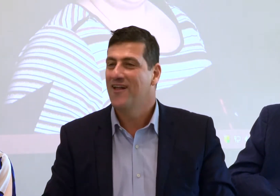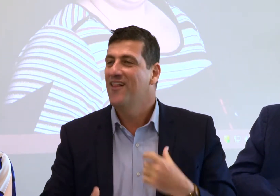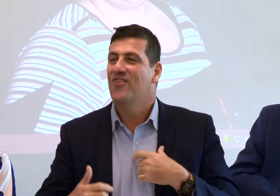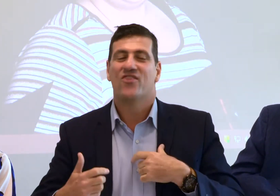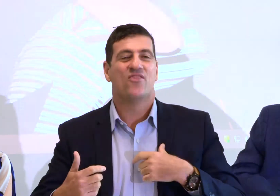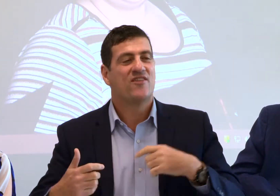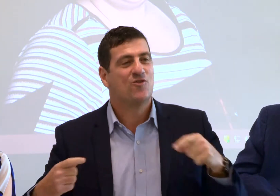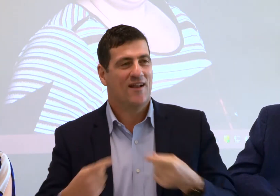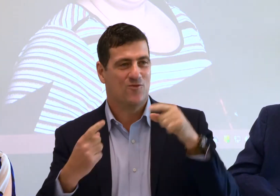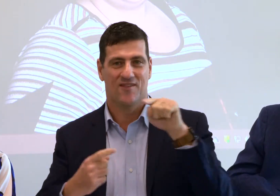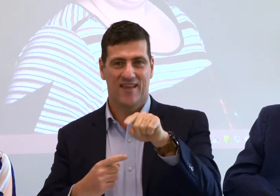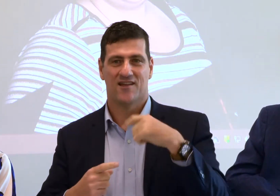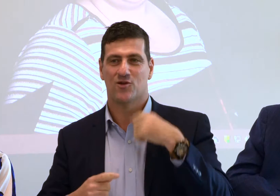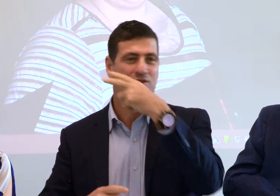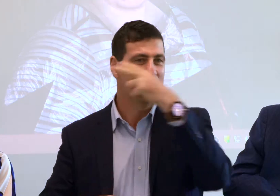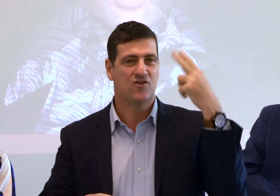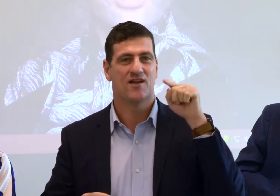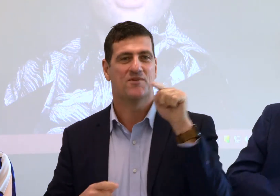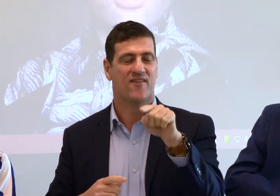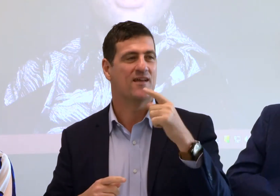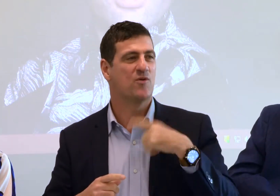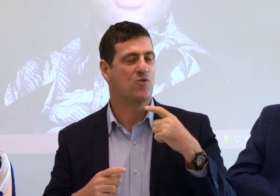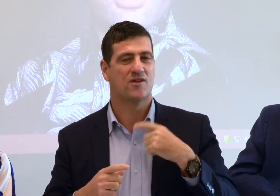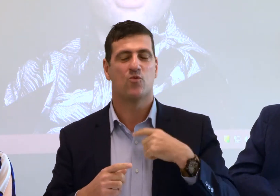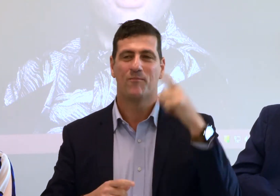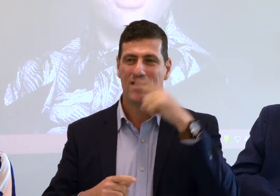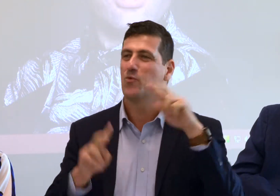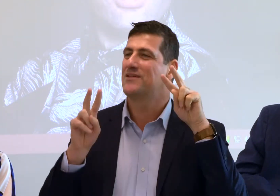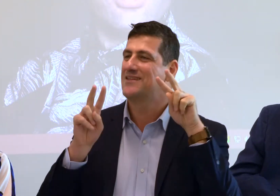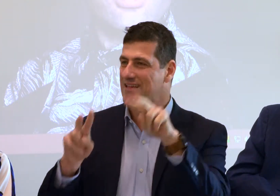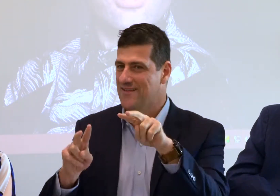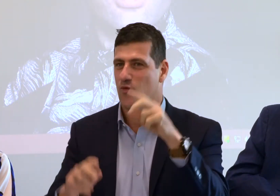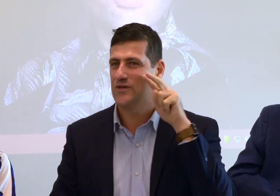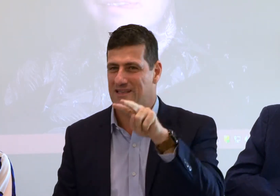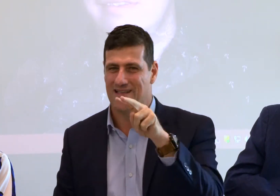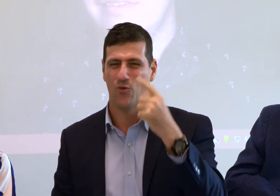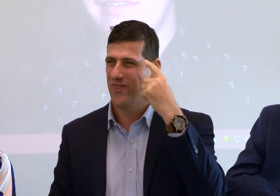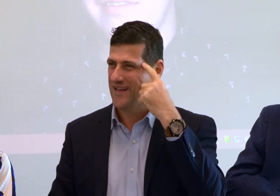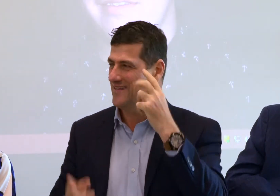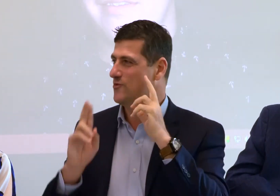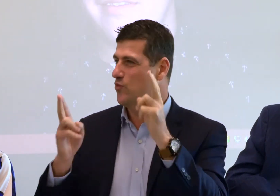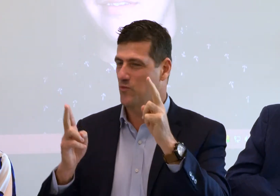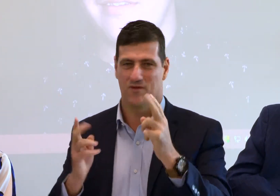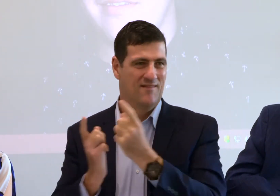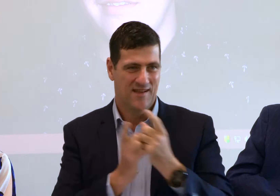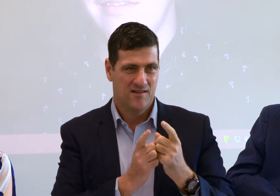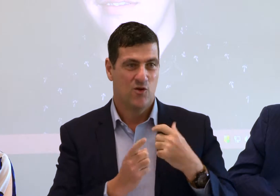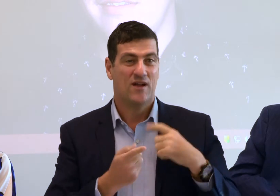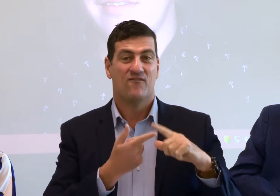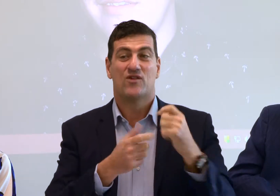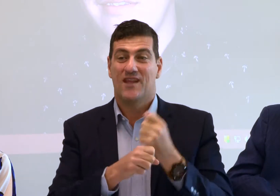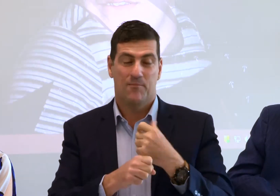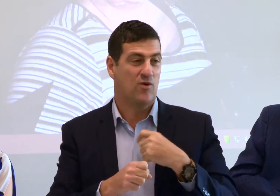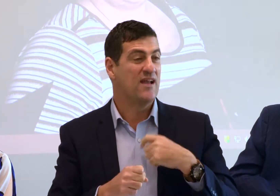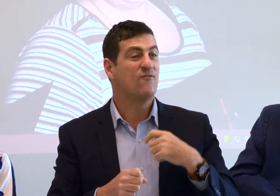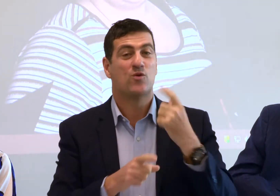my voice. And so the challenge is there, because people, what they perceive or think is